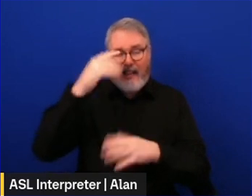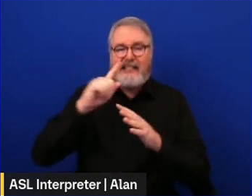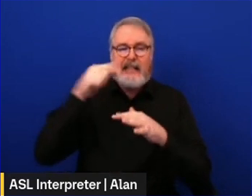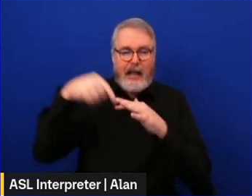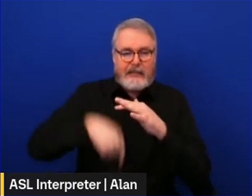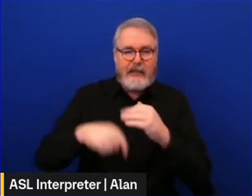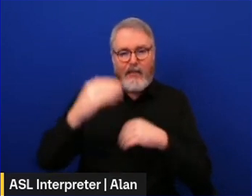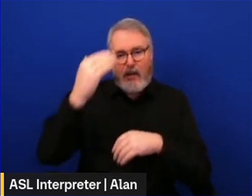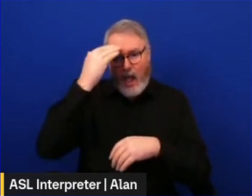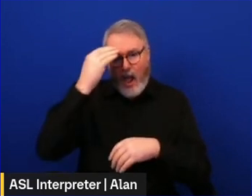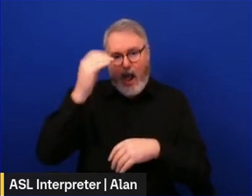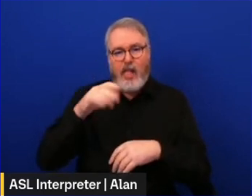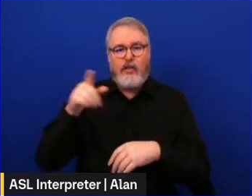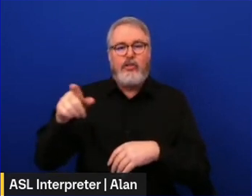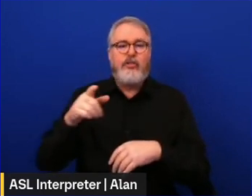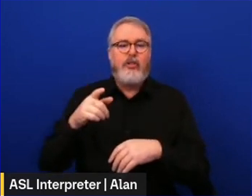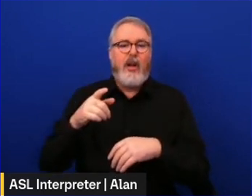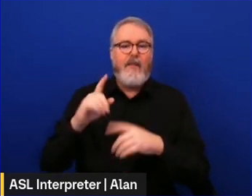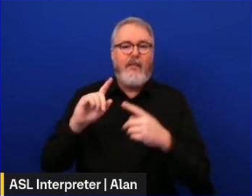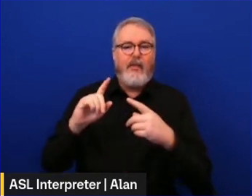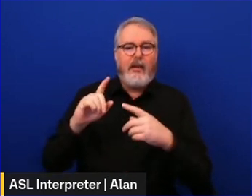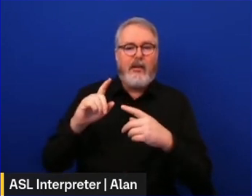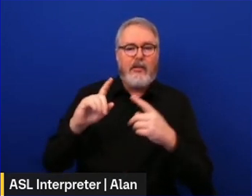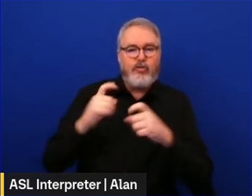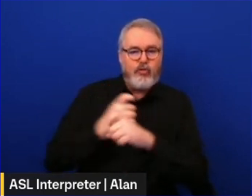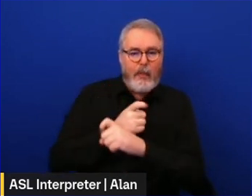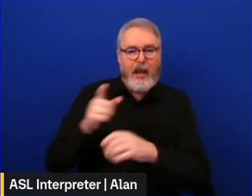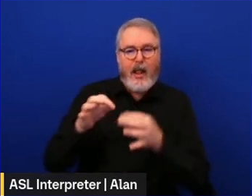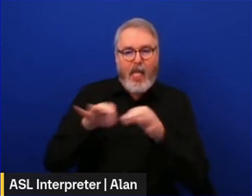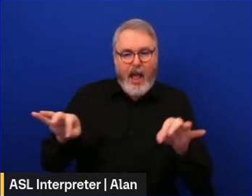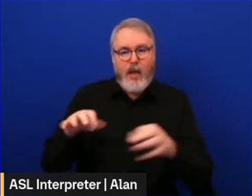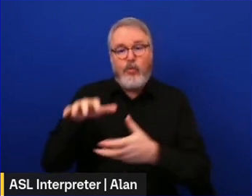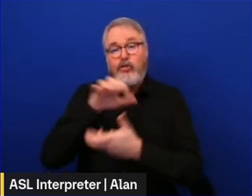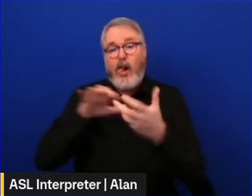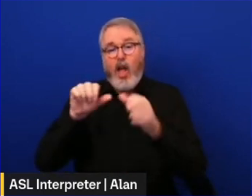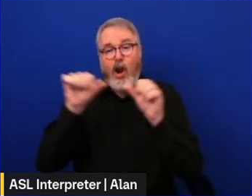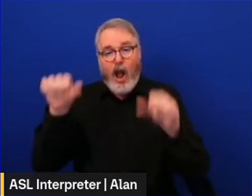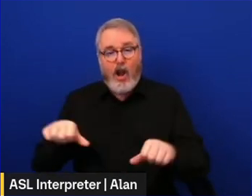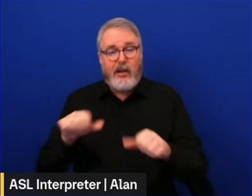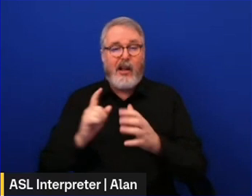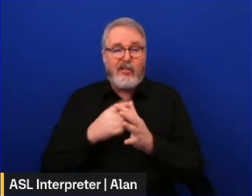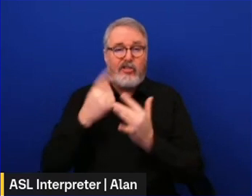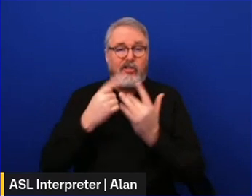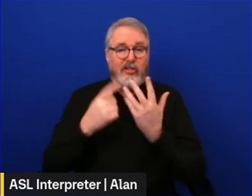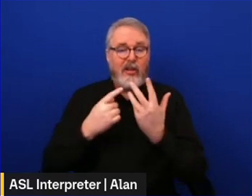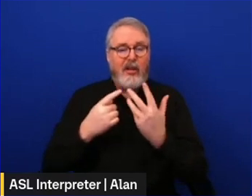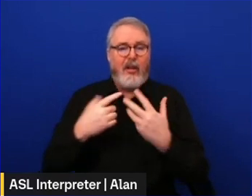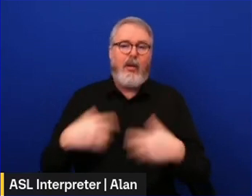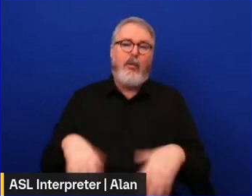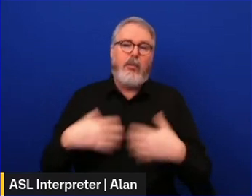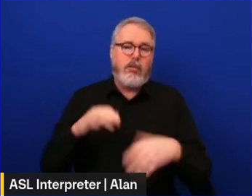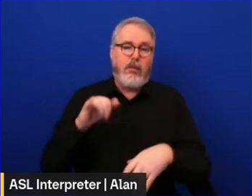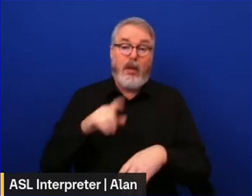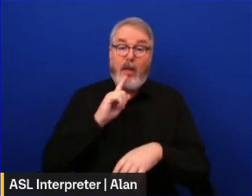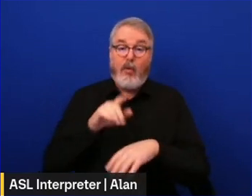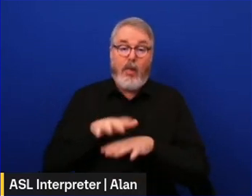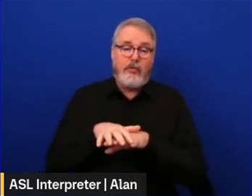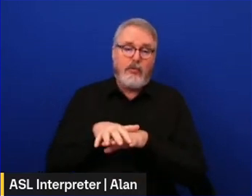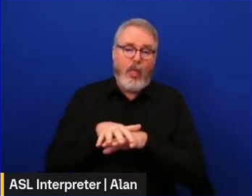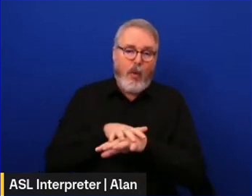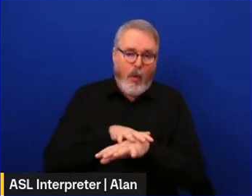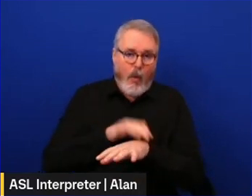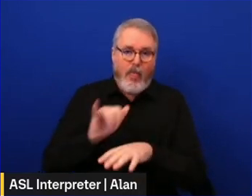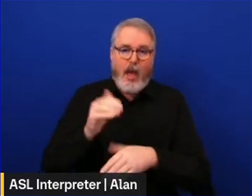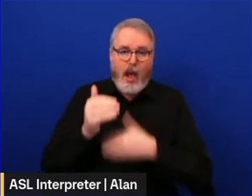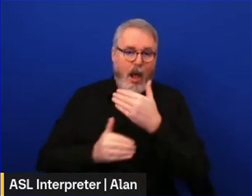scripting language, and cloud architecture. This is not only slow down operations,